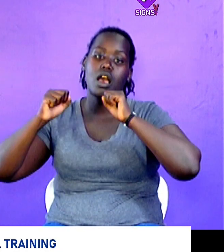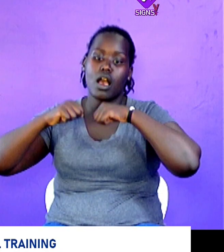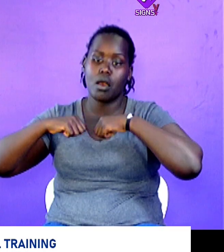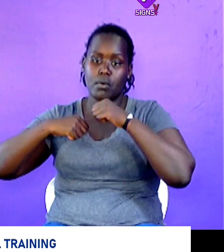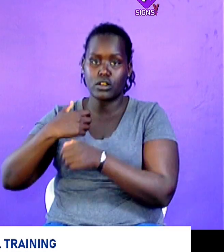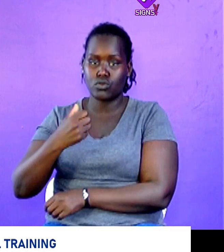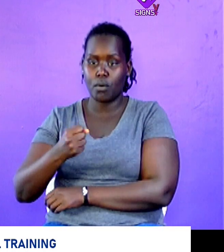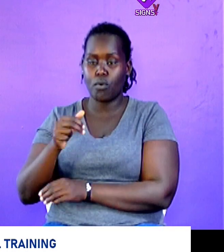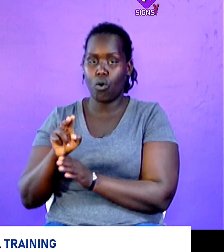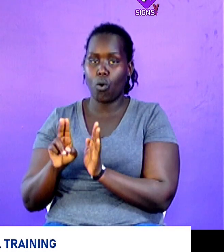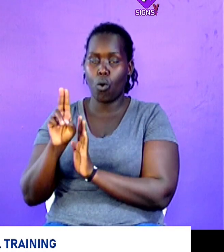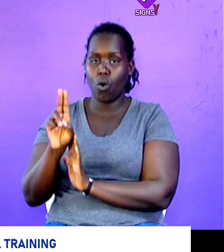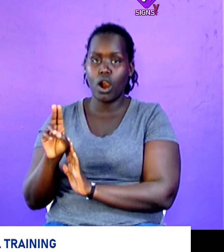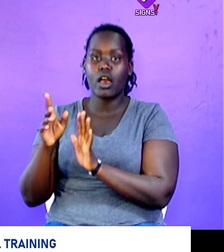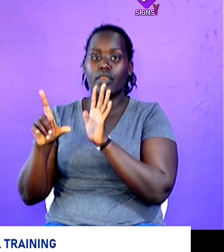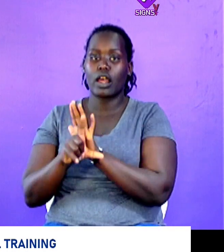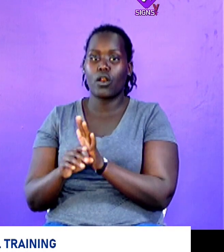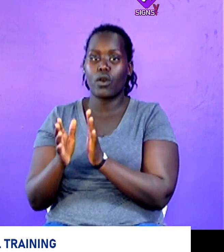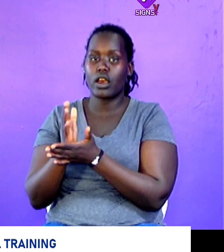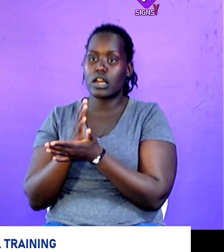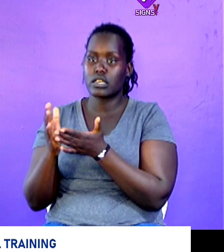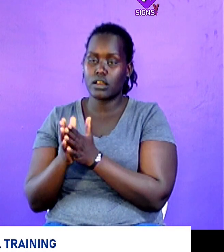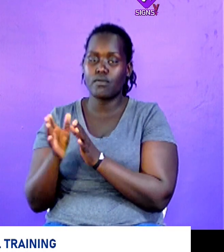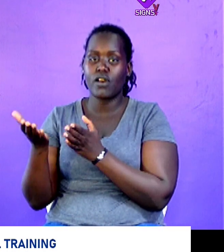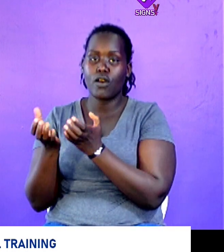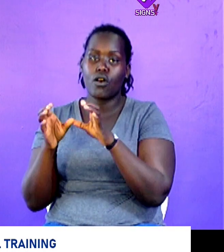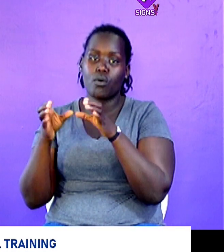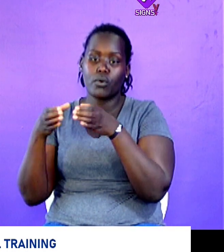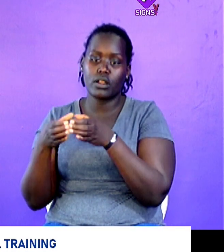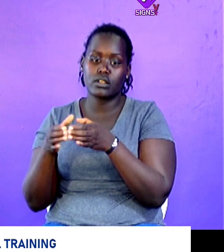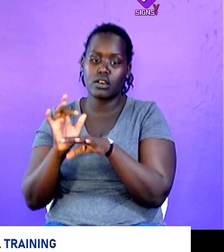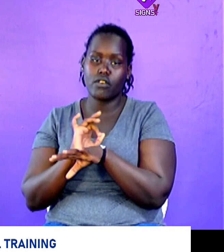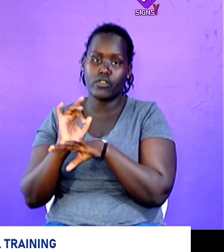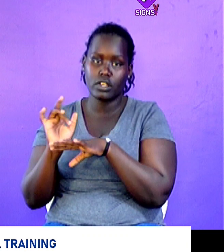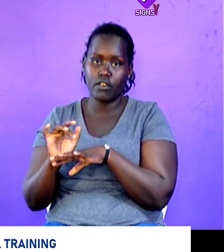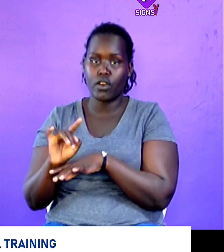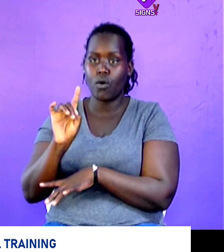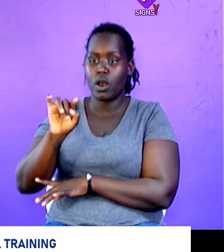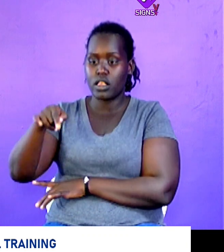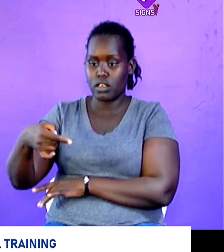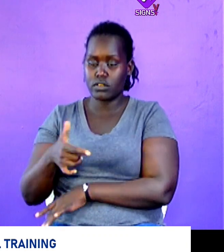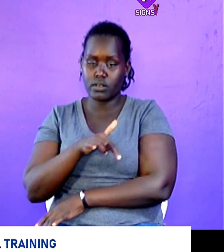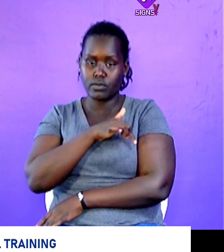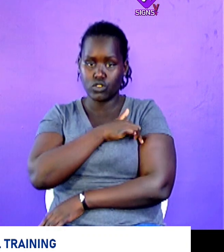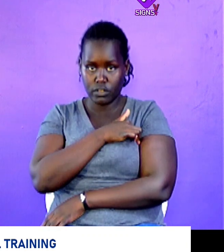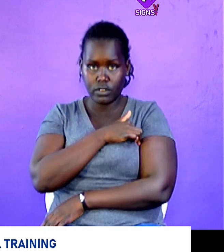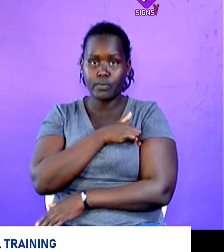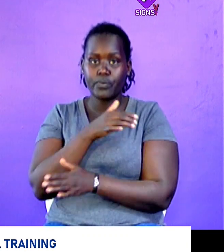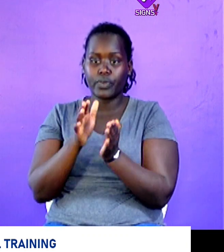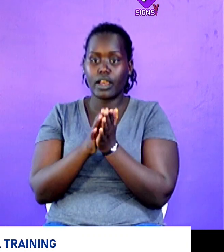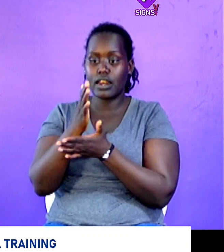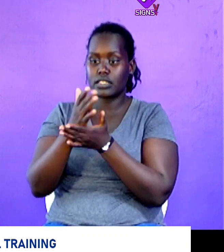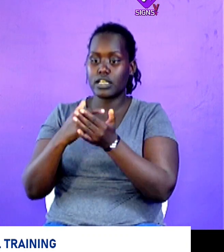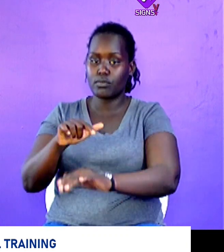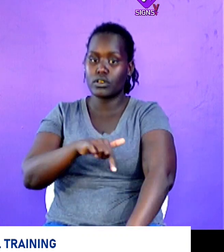uphold the law and serve communities effectively. Already, 1,000 chiefs and